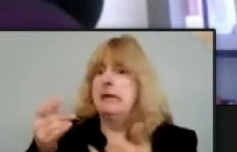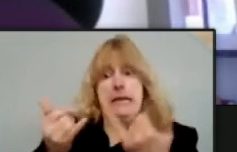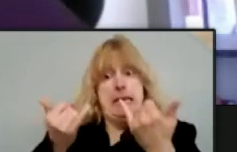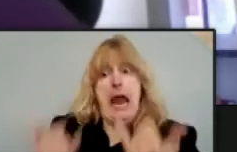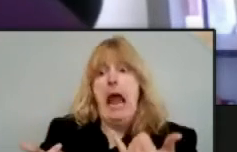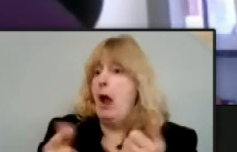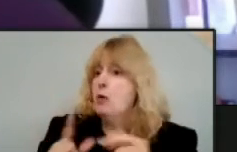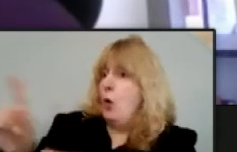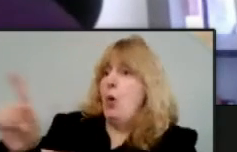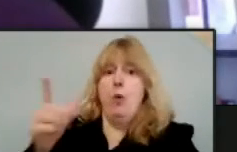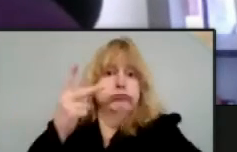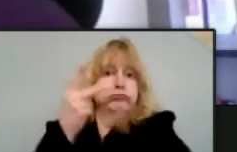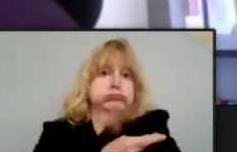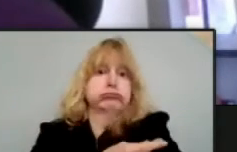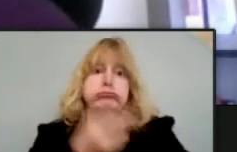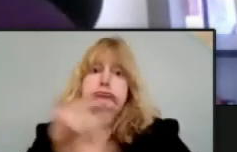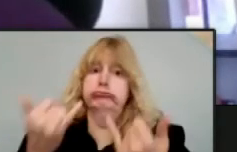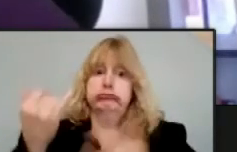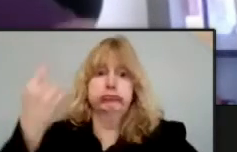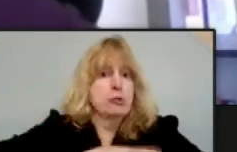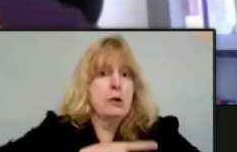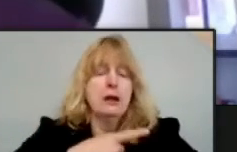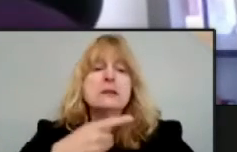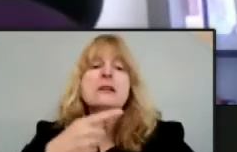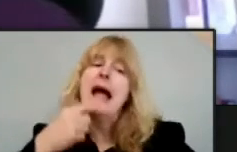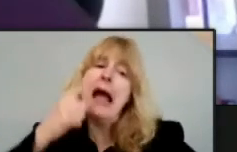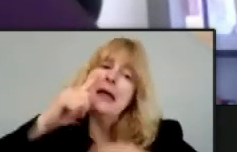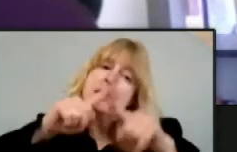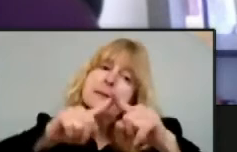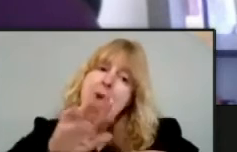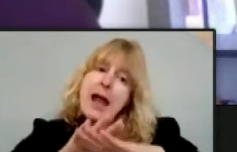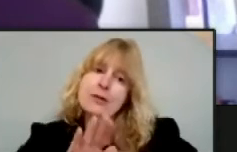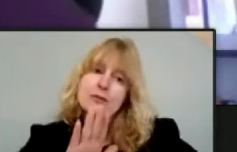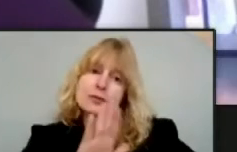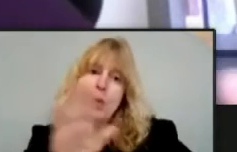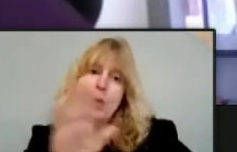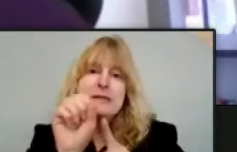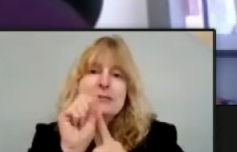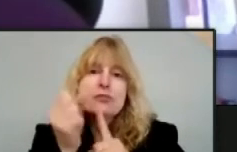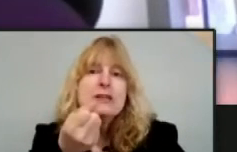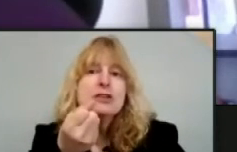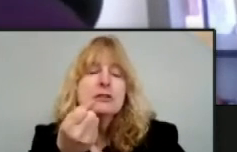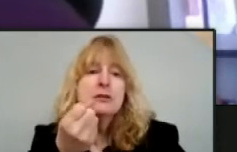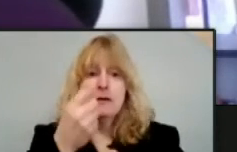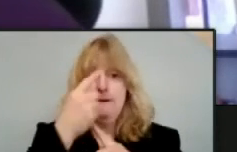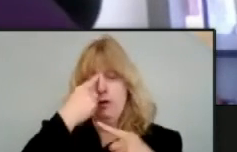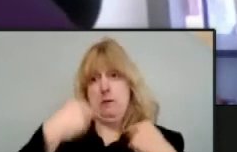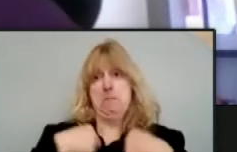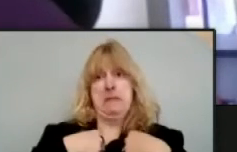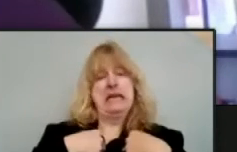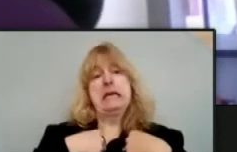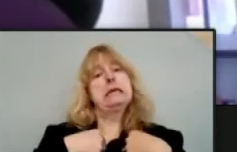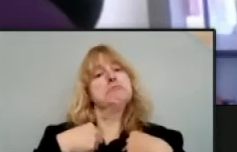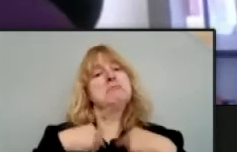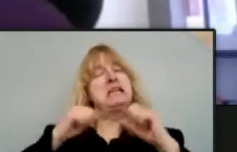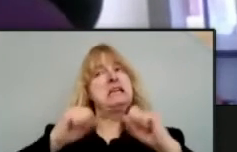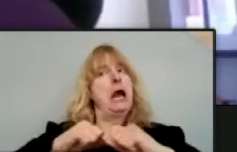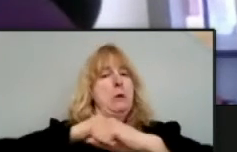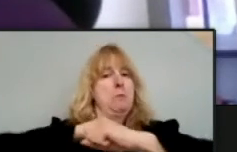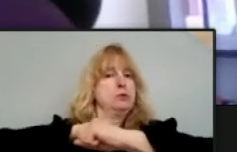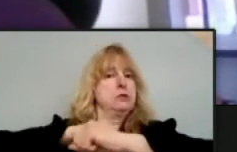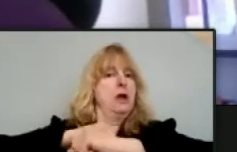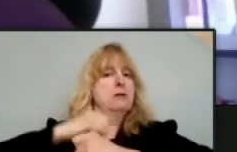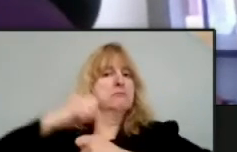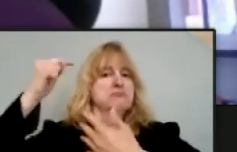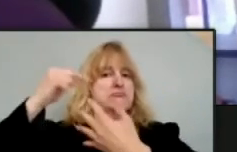I think it depends on your circumstances, at least for me. And I think for the big issue is that we know the danger